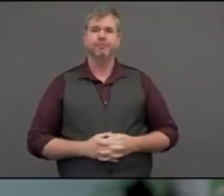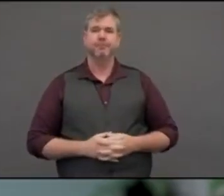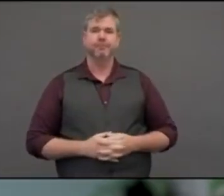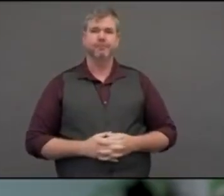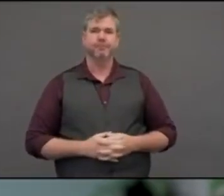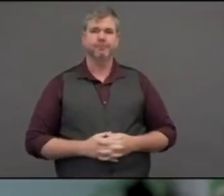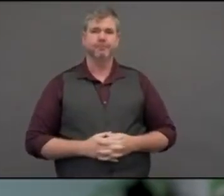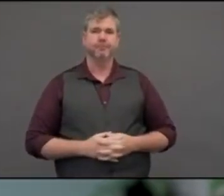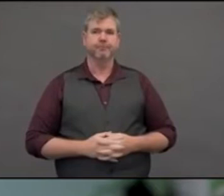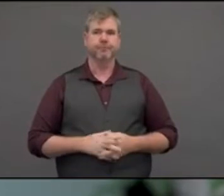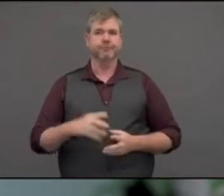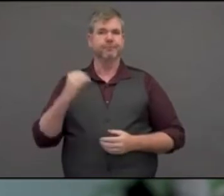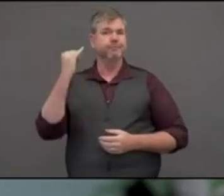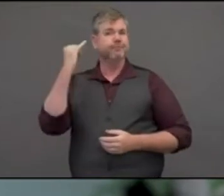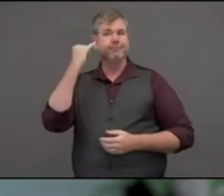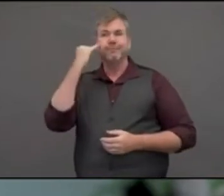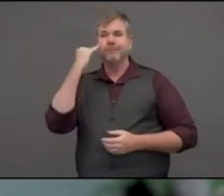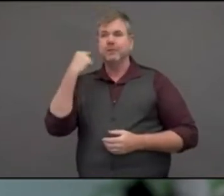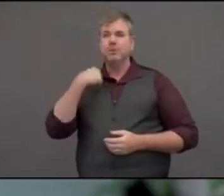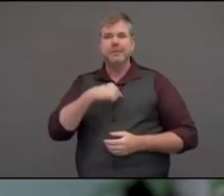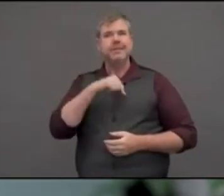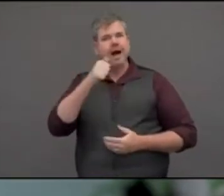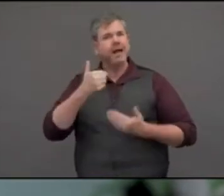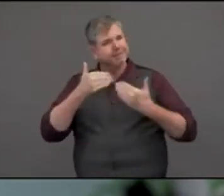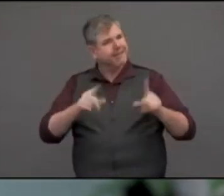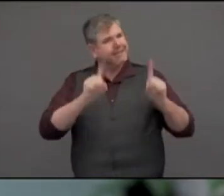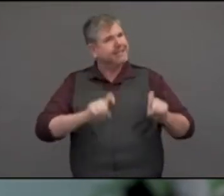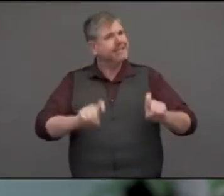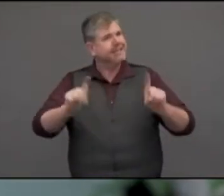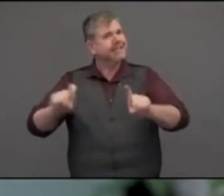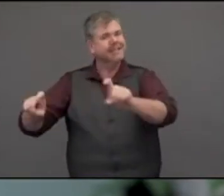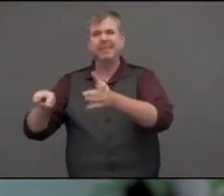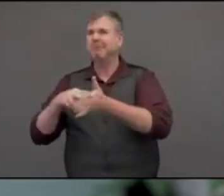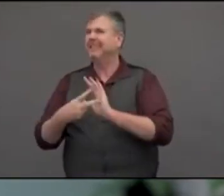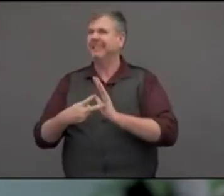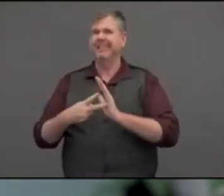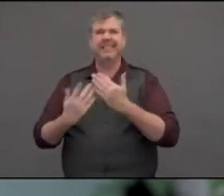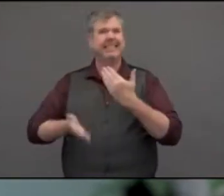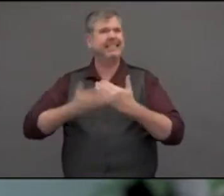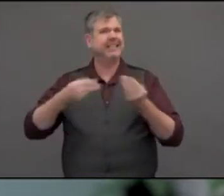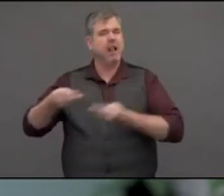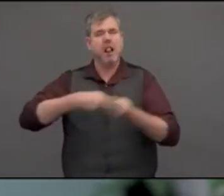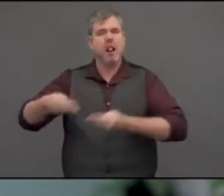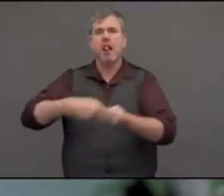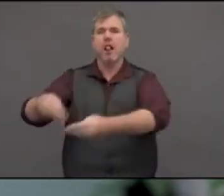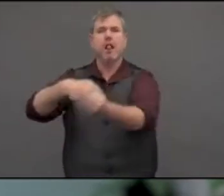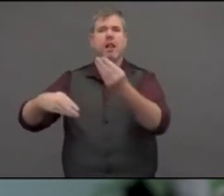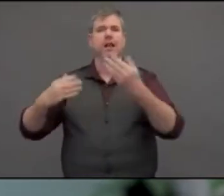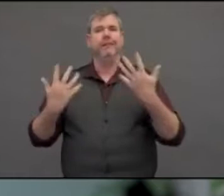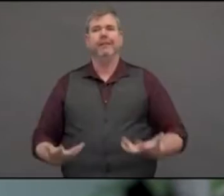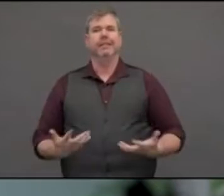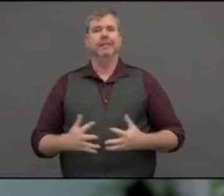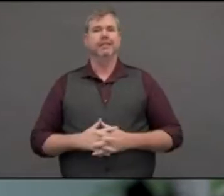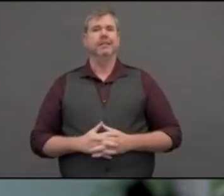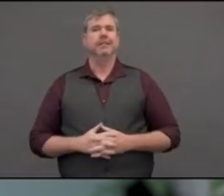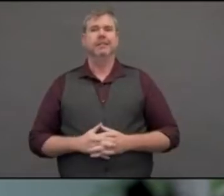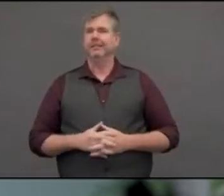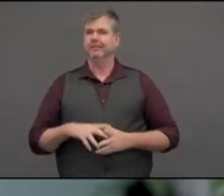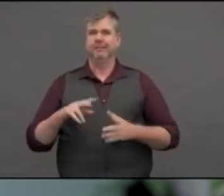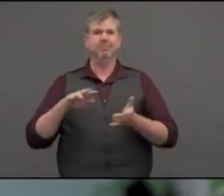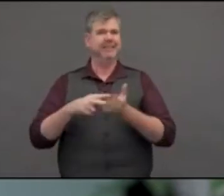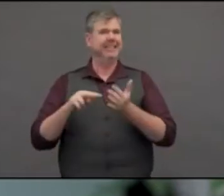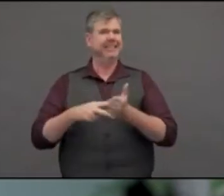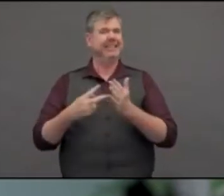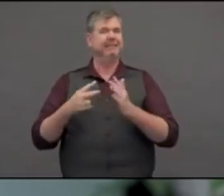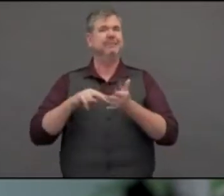testing, we can't know what's going on. We can't see the spread of COVID in the community. And testing has been such